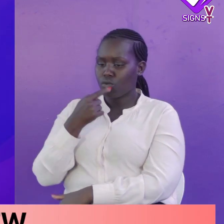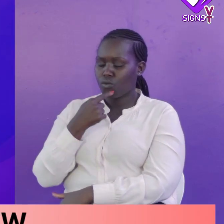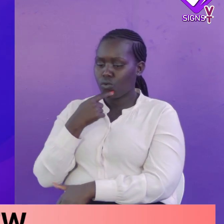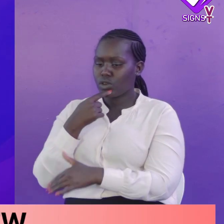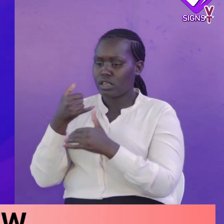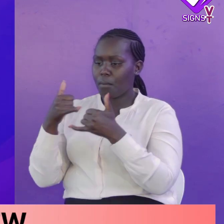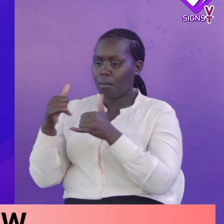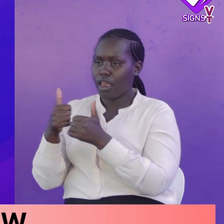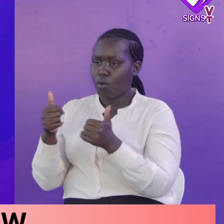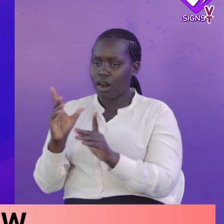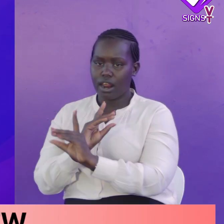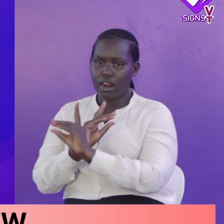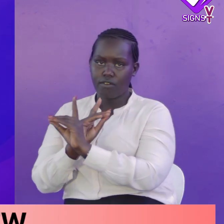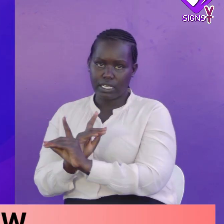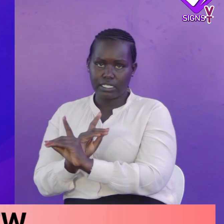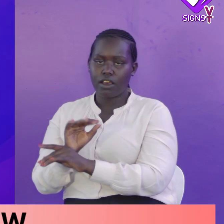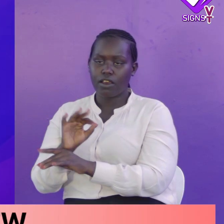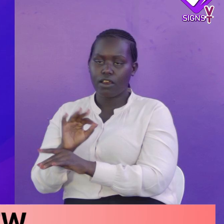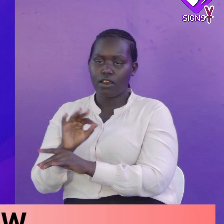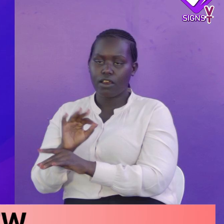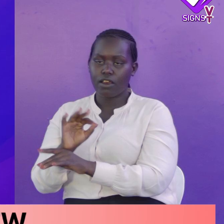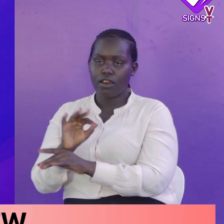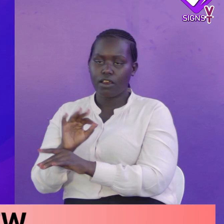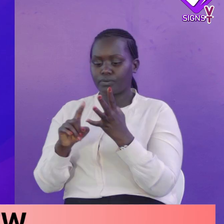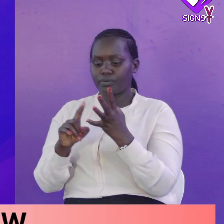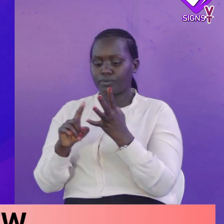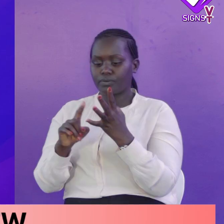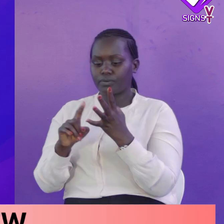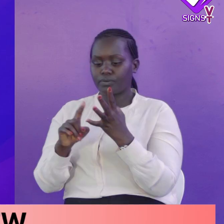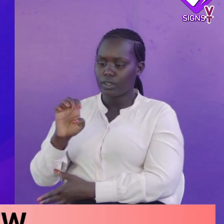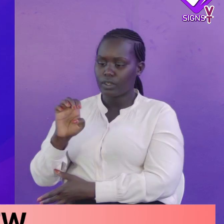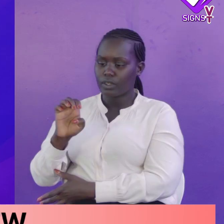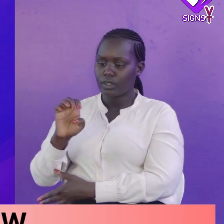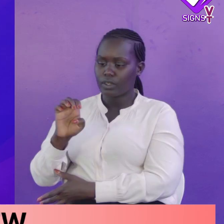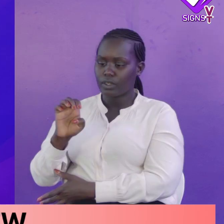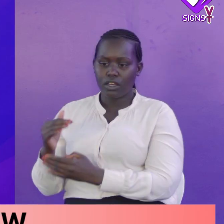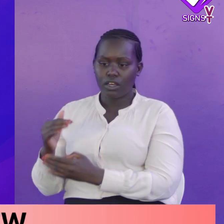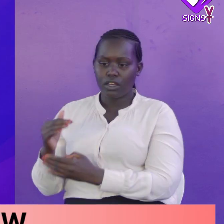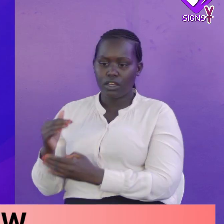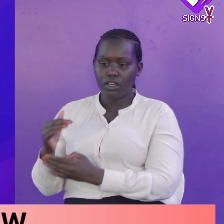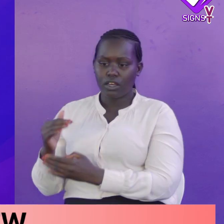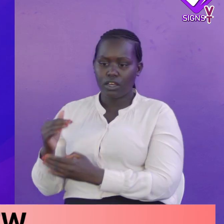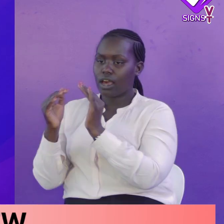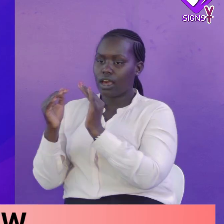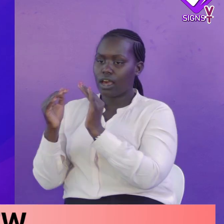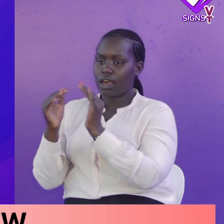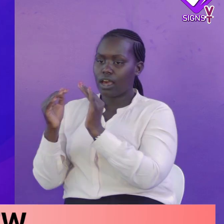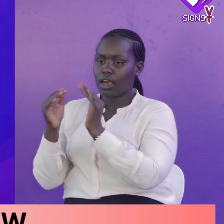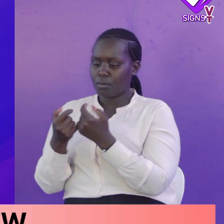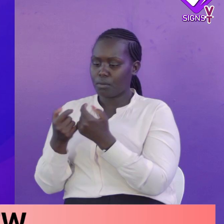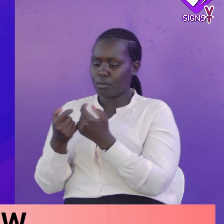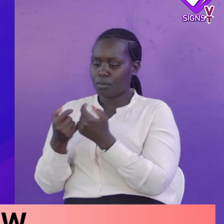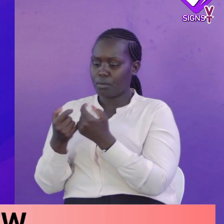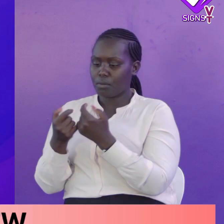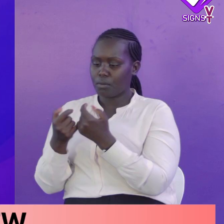football. What, Mololo, what cup did we win 2012, 2003, 2004? That